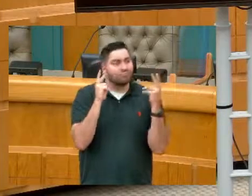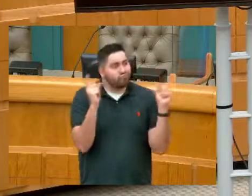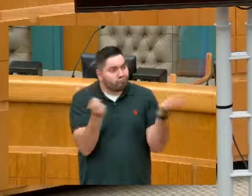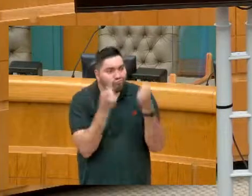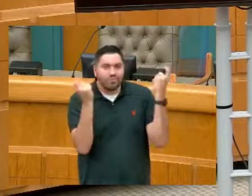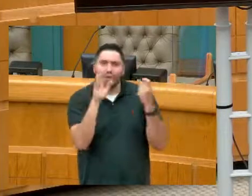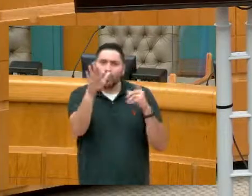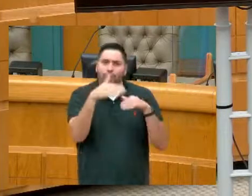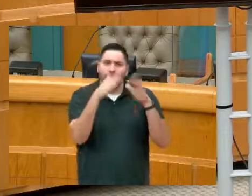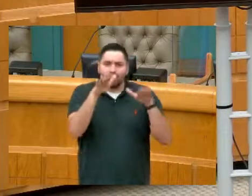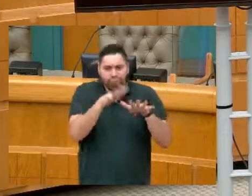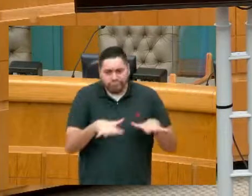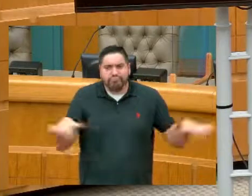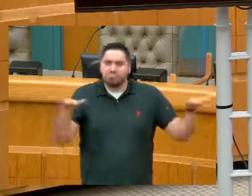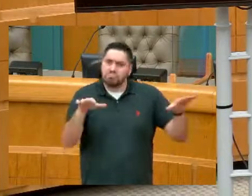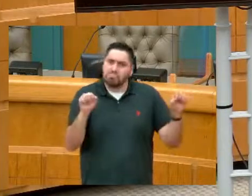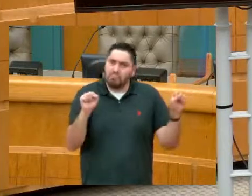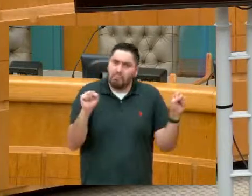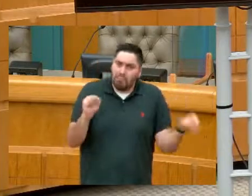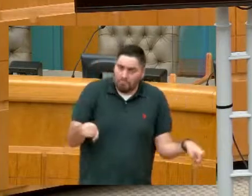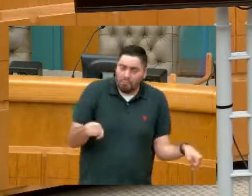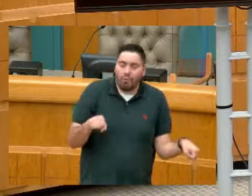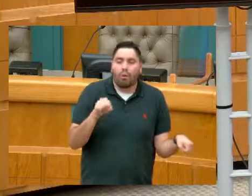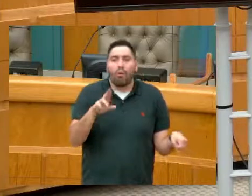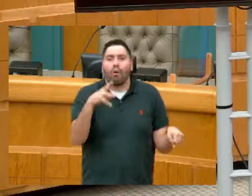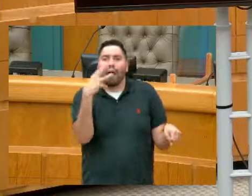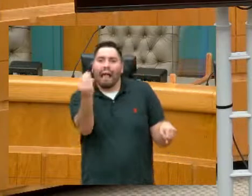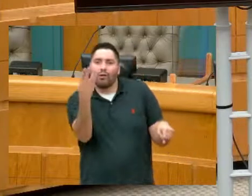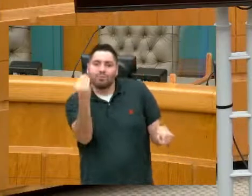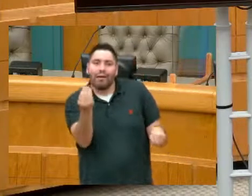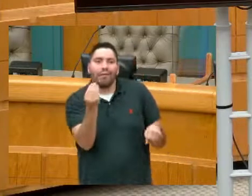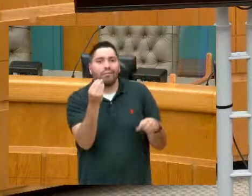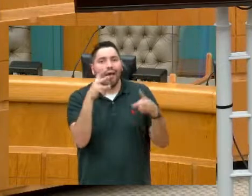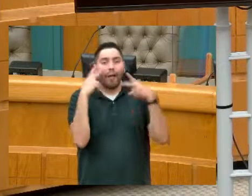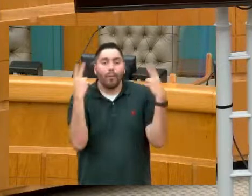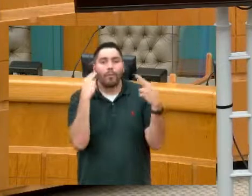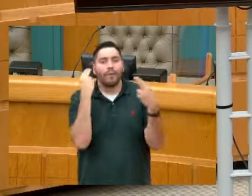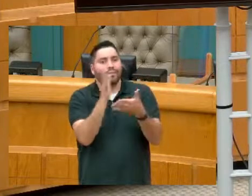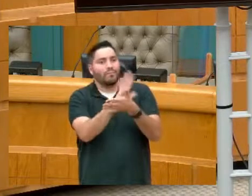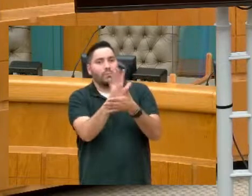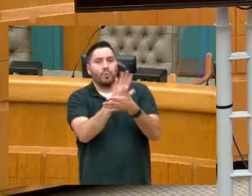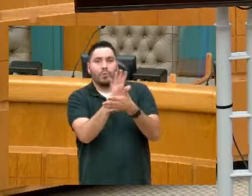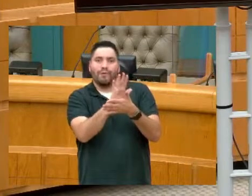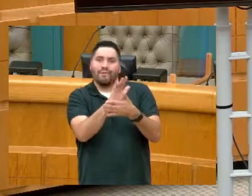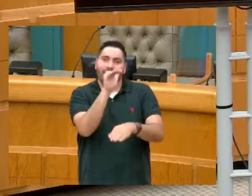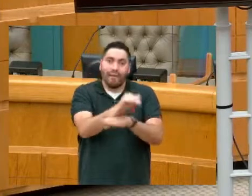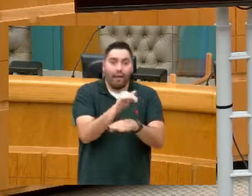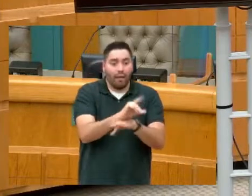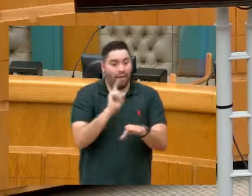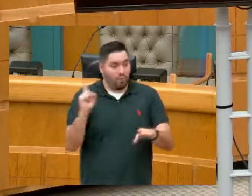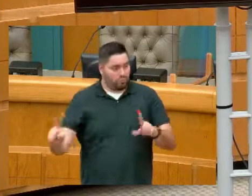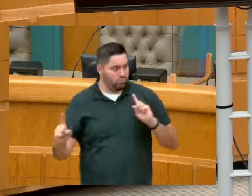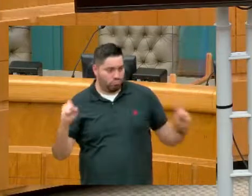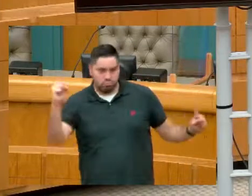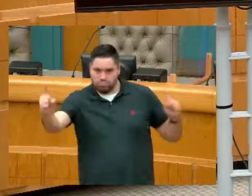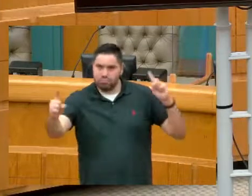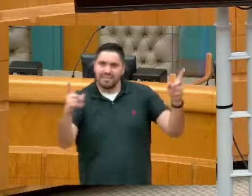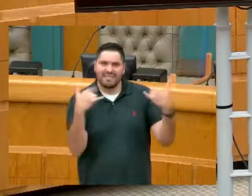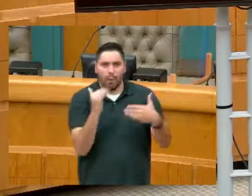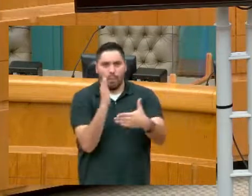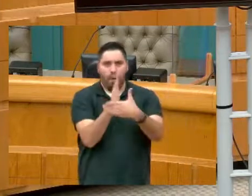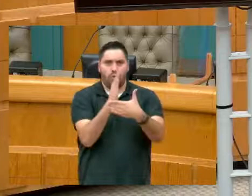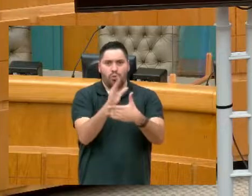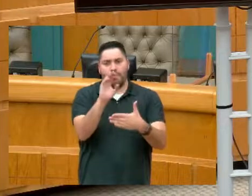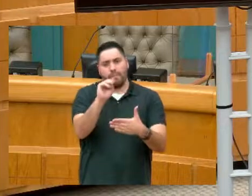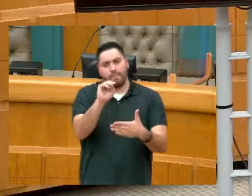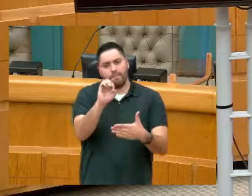activities are small group outdoor open air parades with social distancing, trick-or-treating where goodie bags